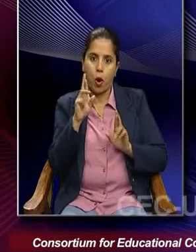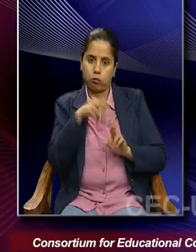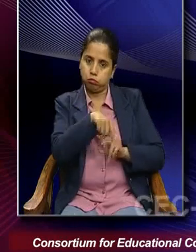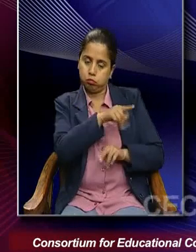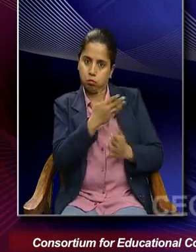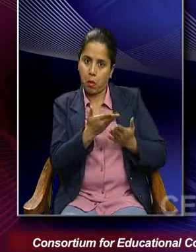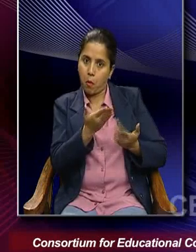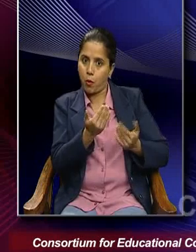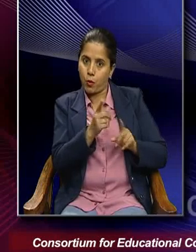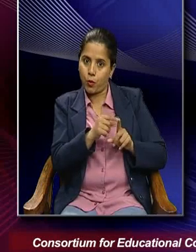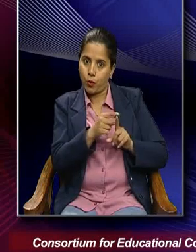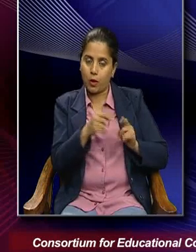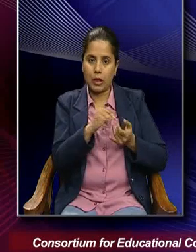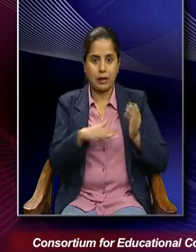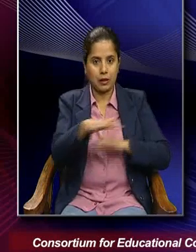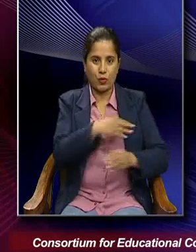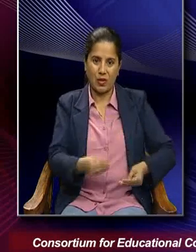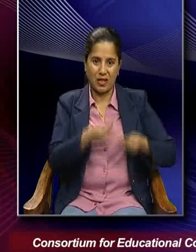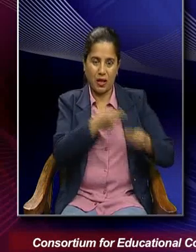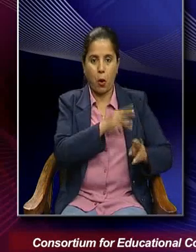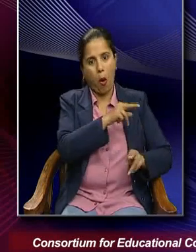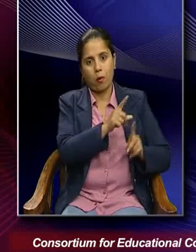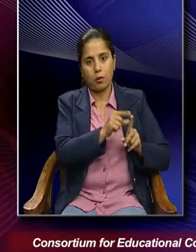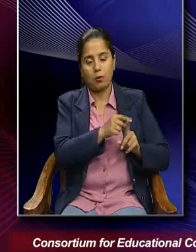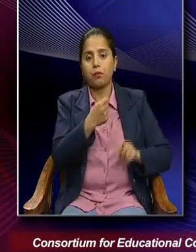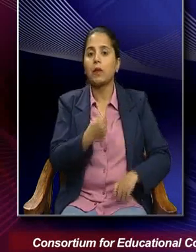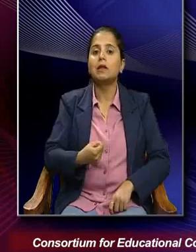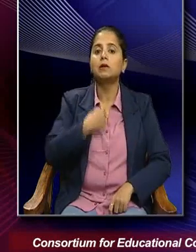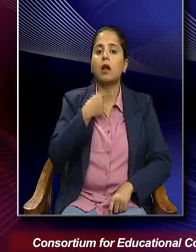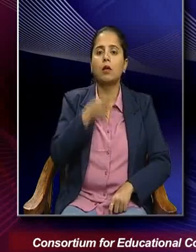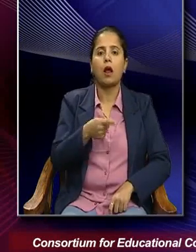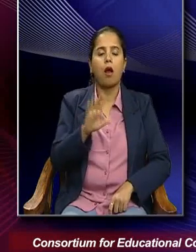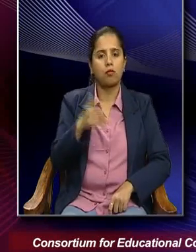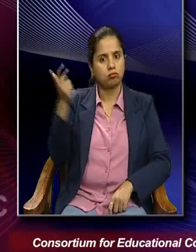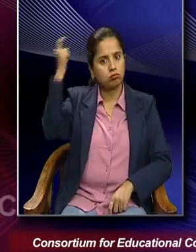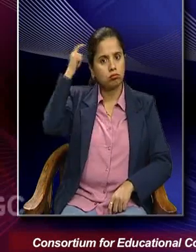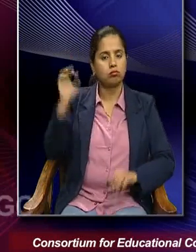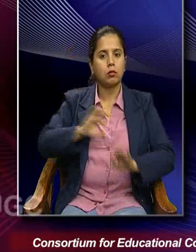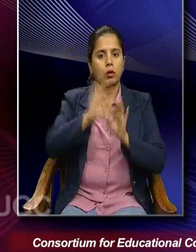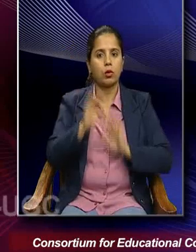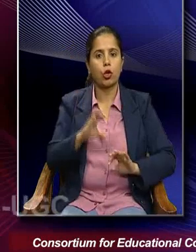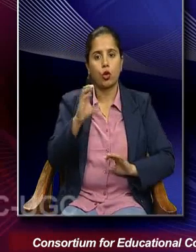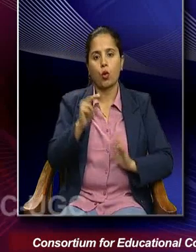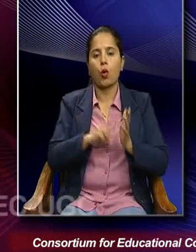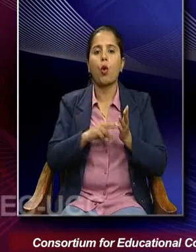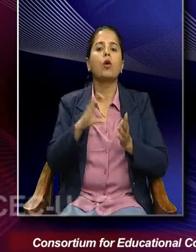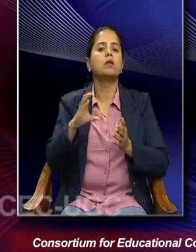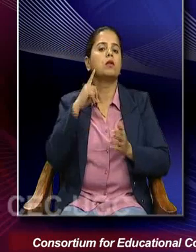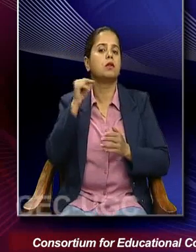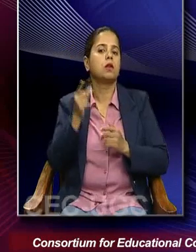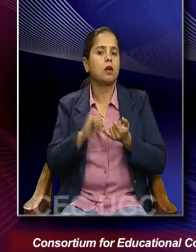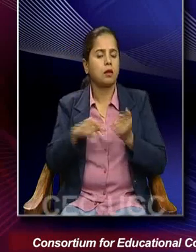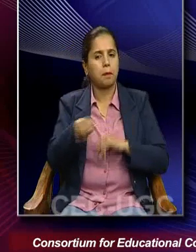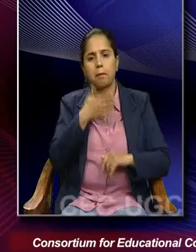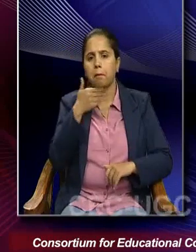them in a given situation. So, the self is conscious. It has to kind of give the